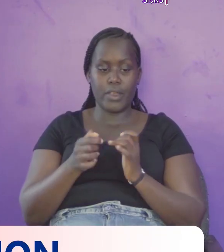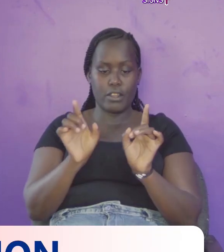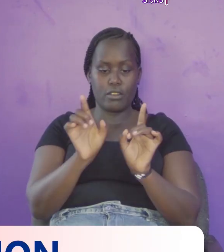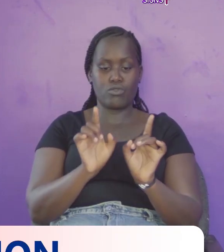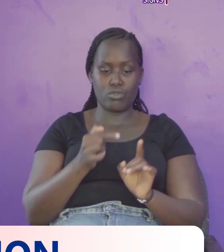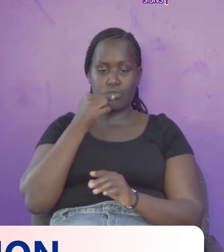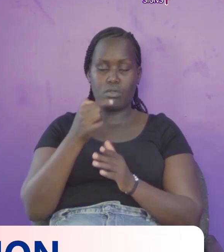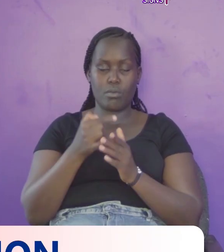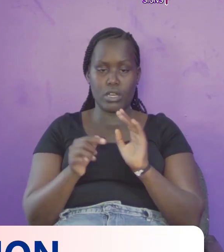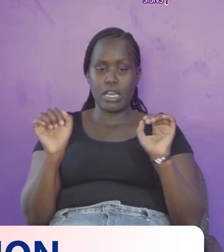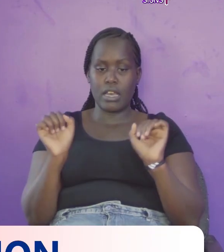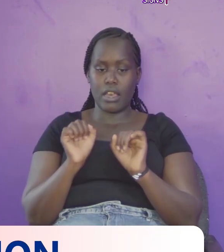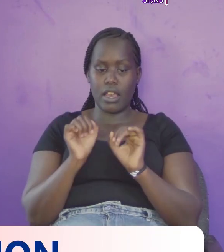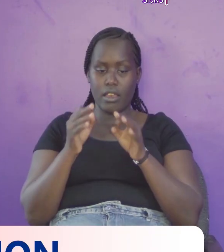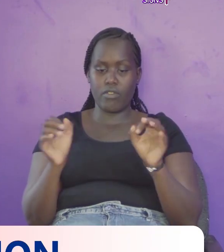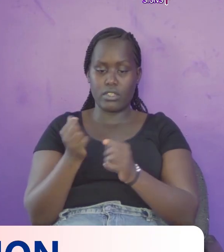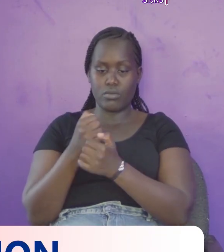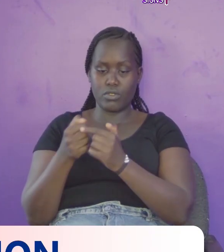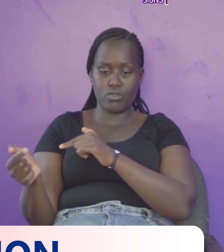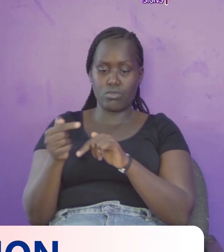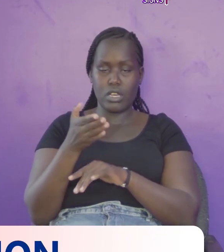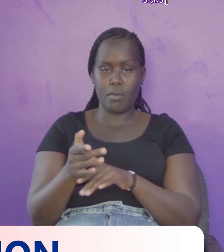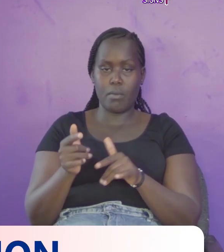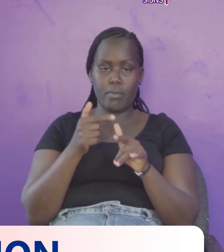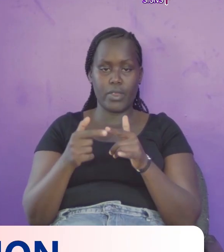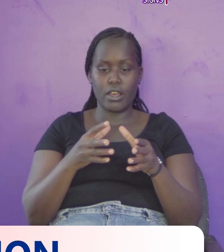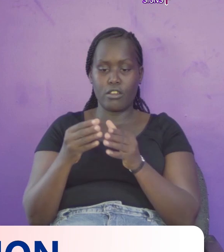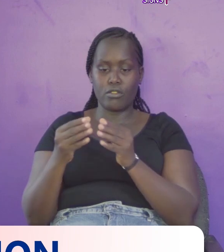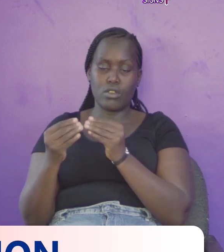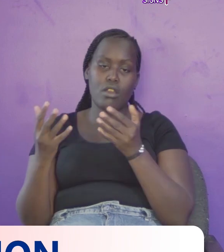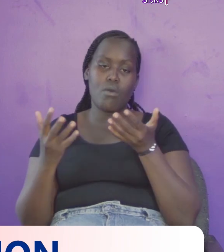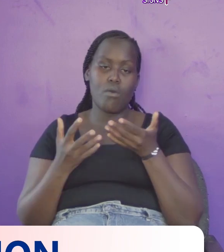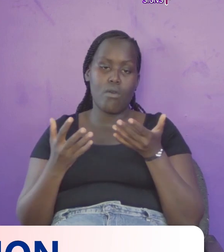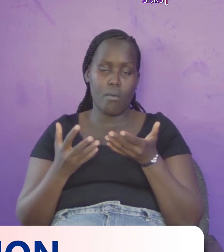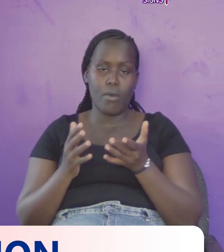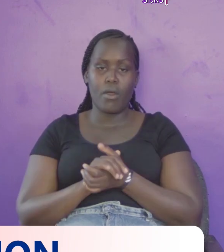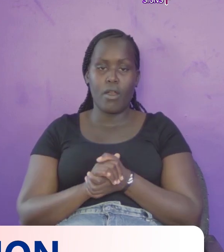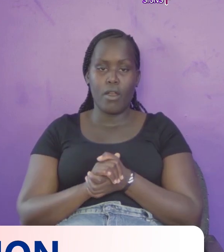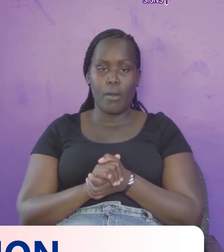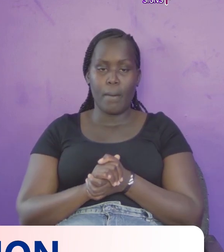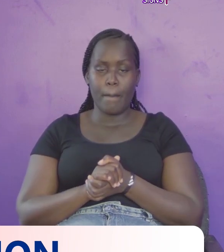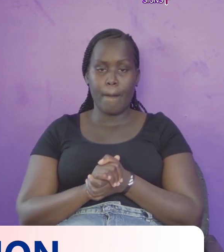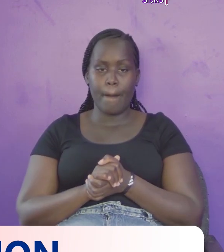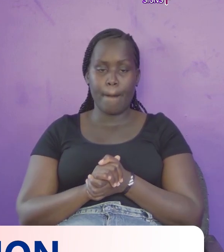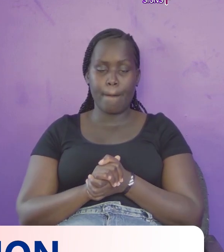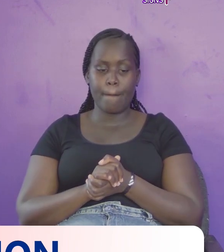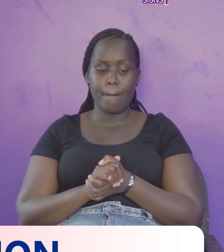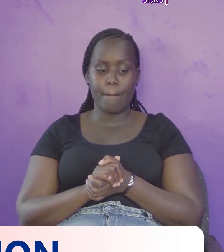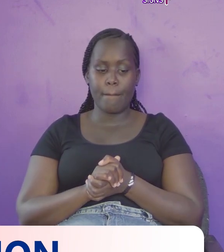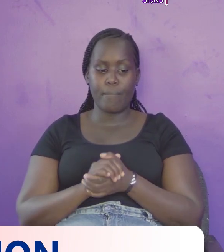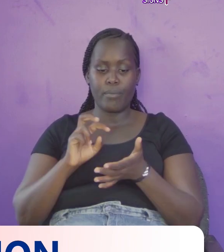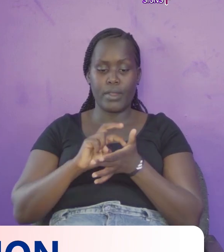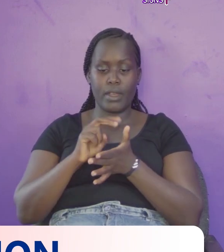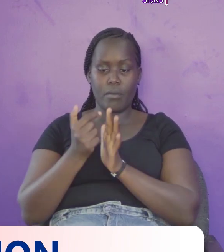us that if we cannot come here, then where are we supposed to take people or persons with disability? Absolutely. Do they mean